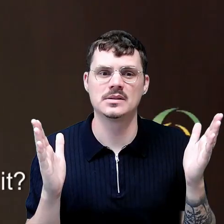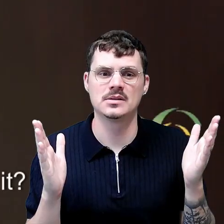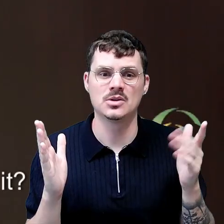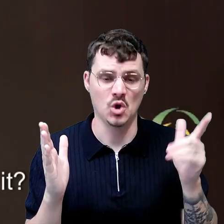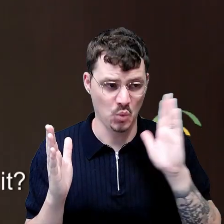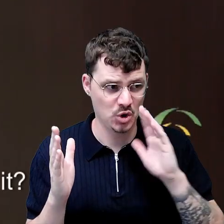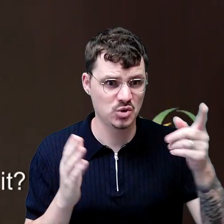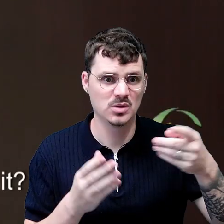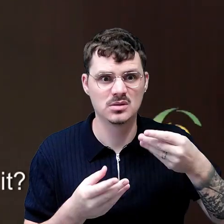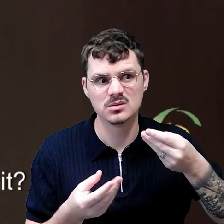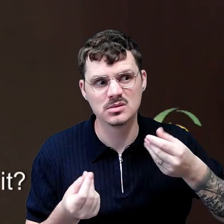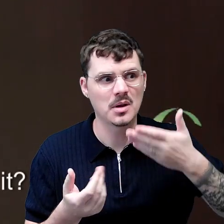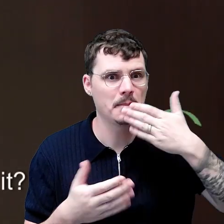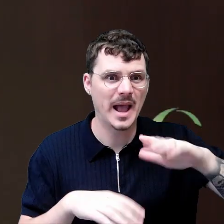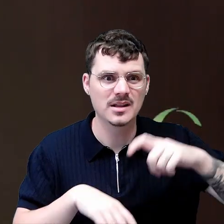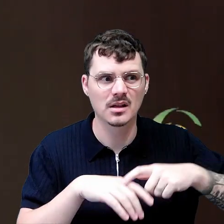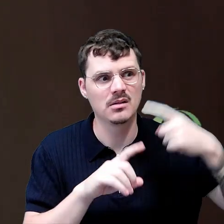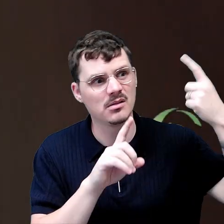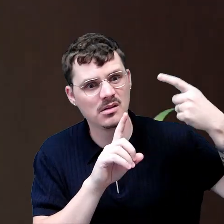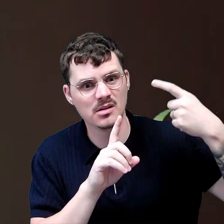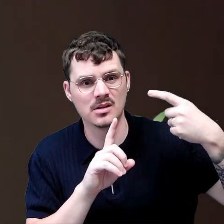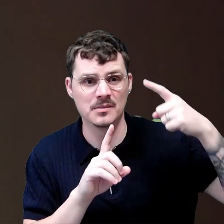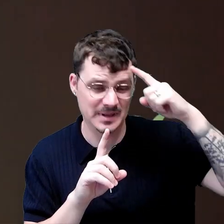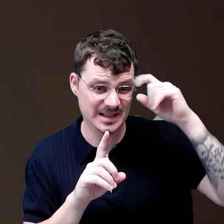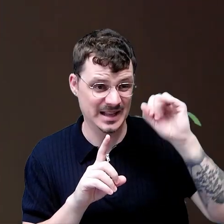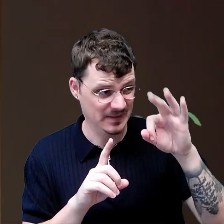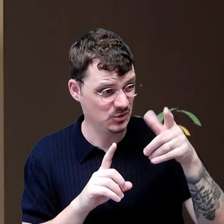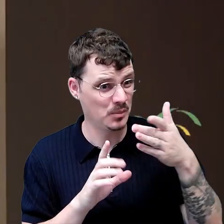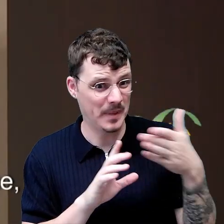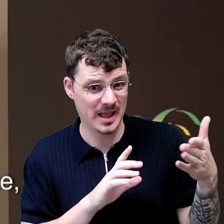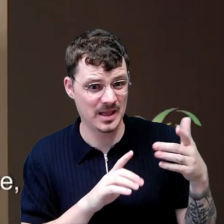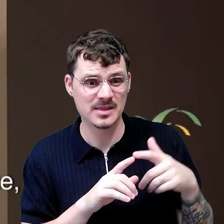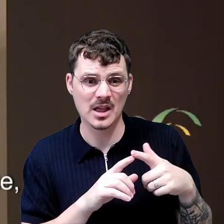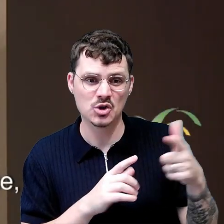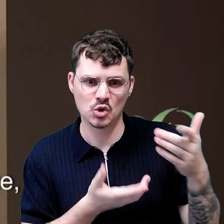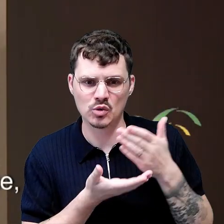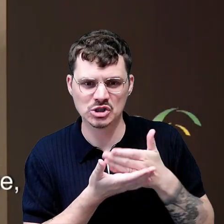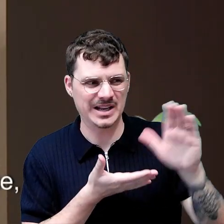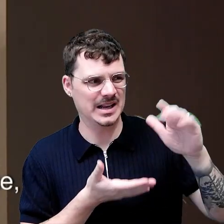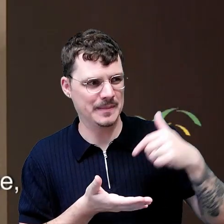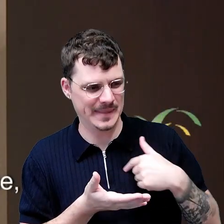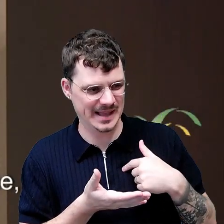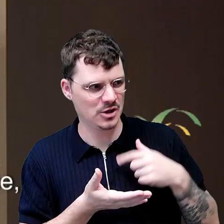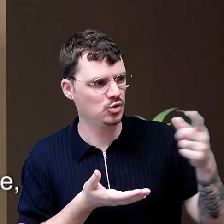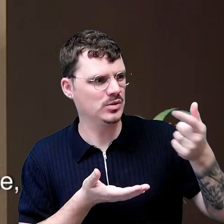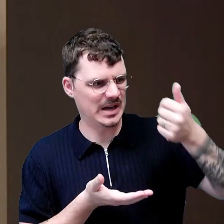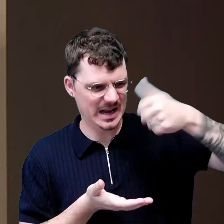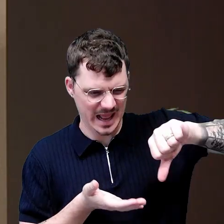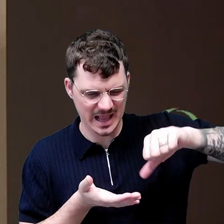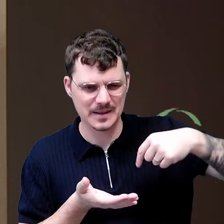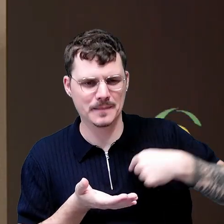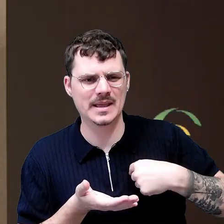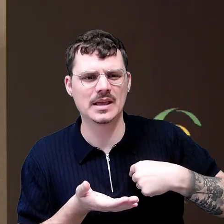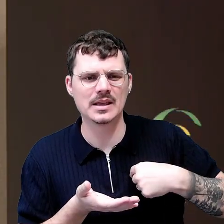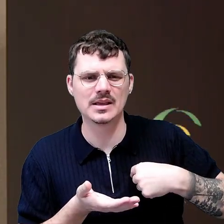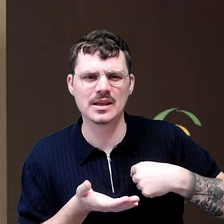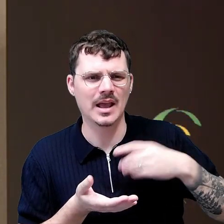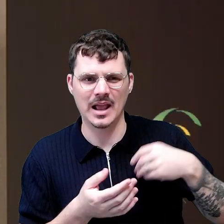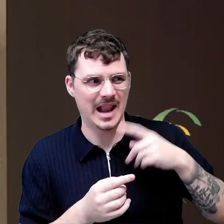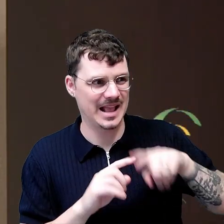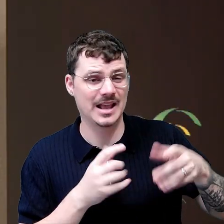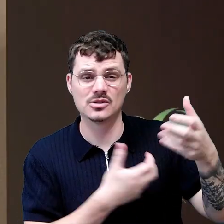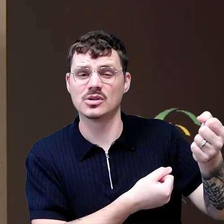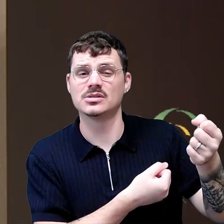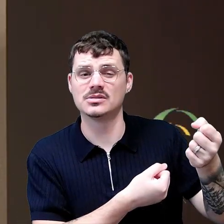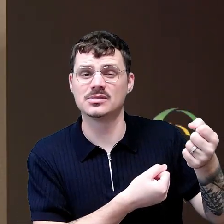Are you going to give me a bad time about it? Because if you are, then you're rejecting me, you're denying me, and I